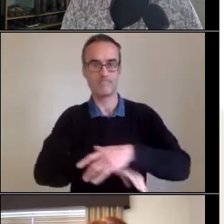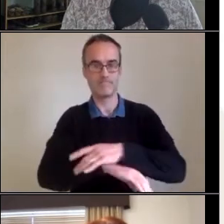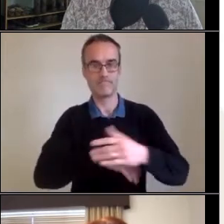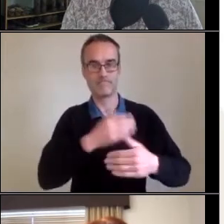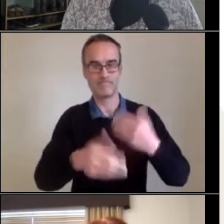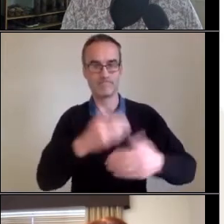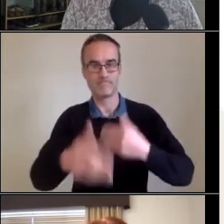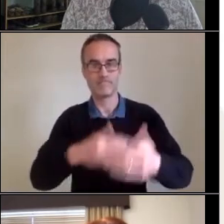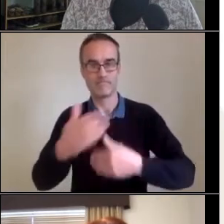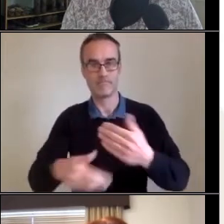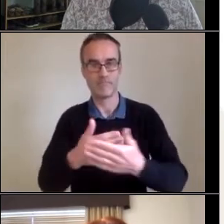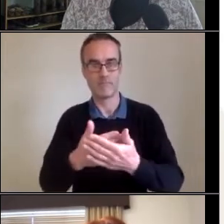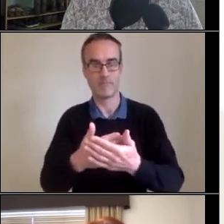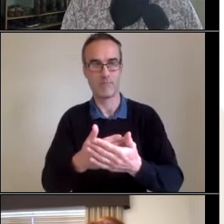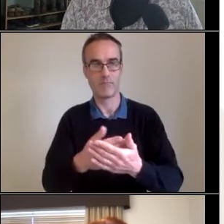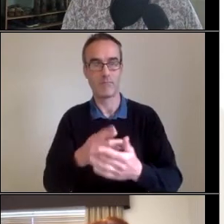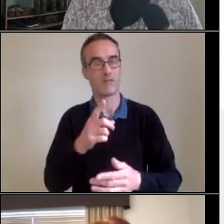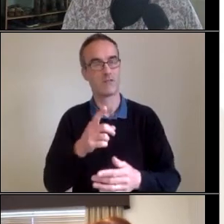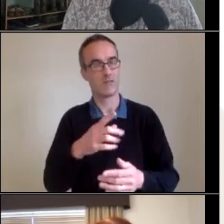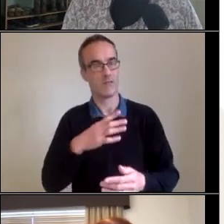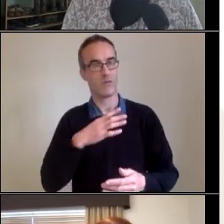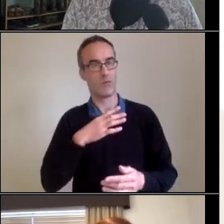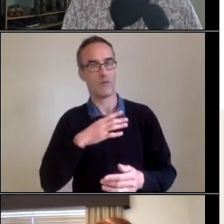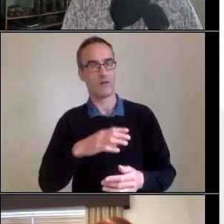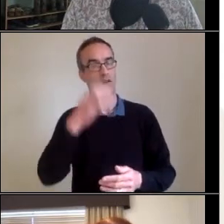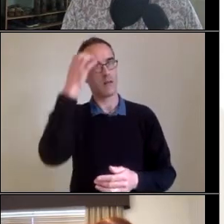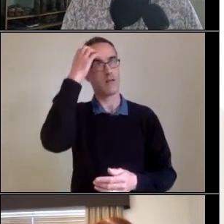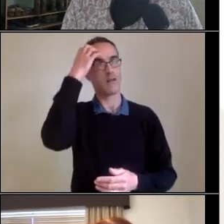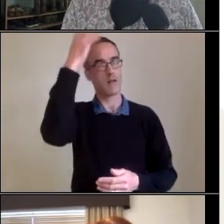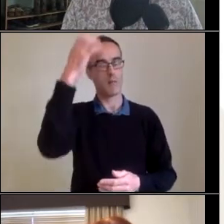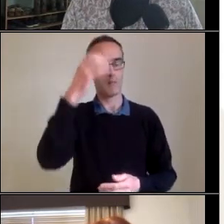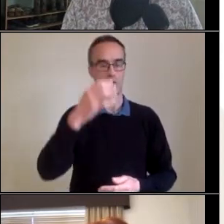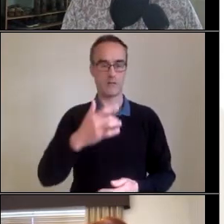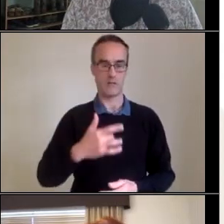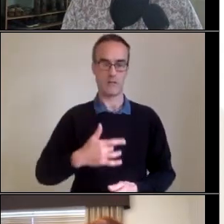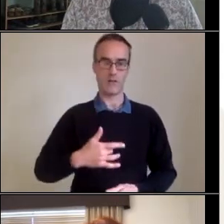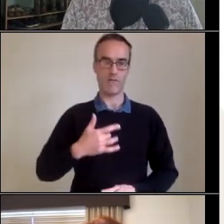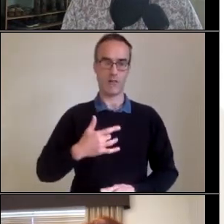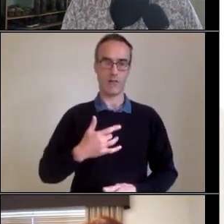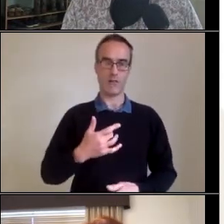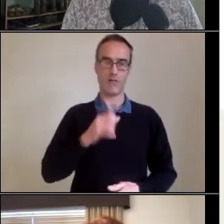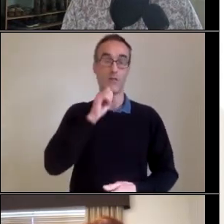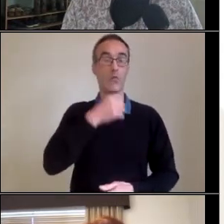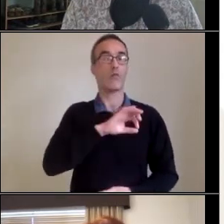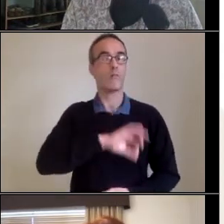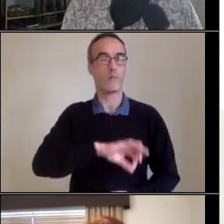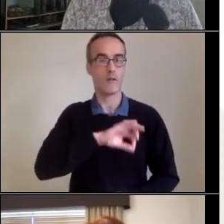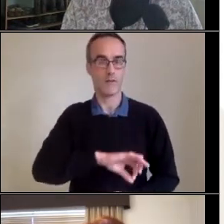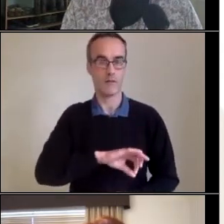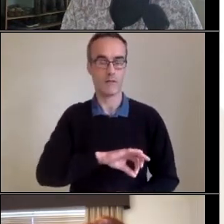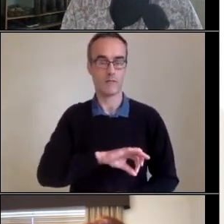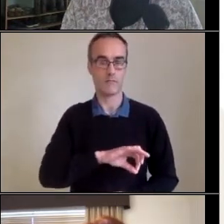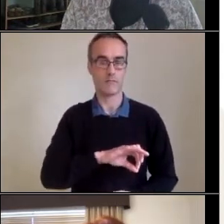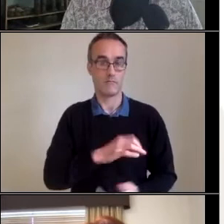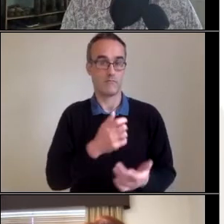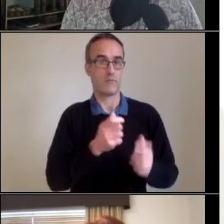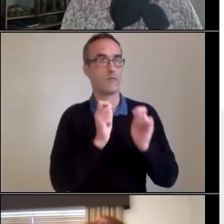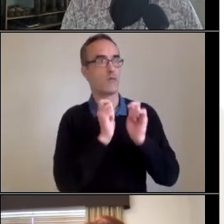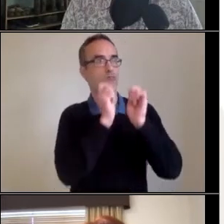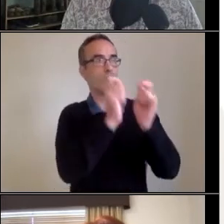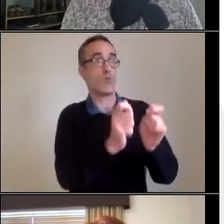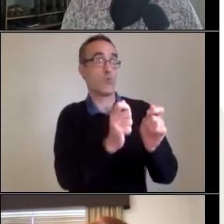reward attached to it, they may not be taken serious. As the reward is attached to it and is given a time